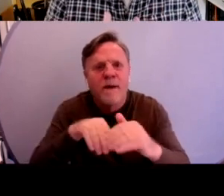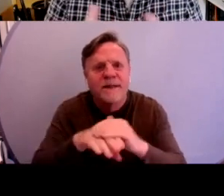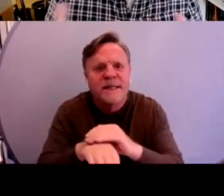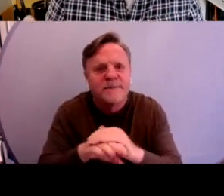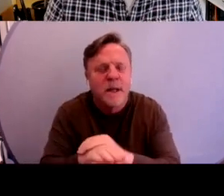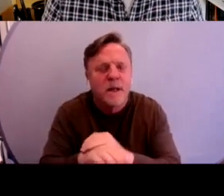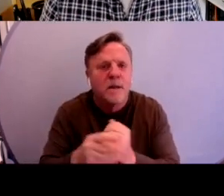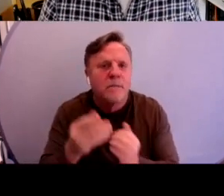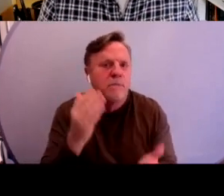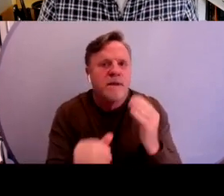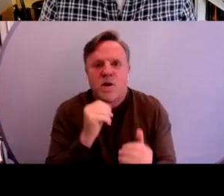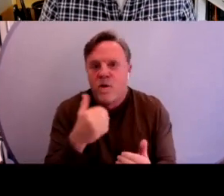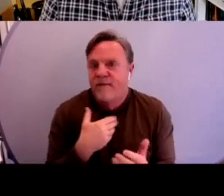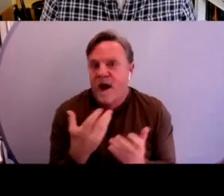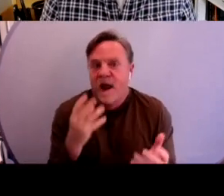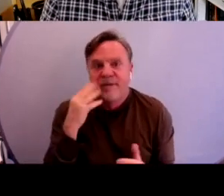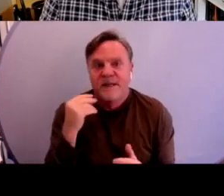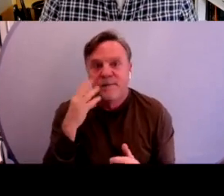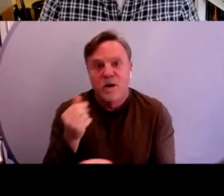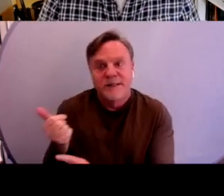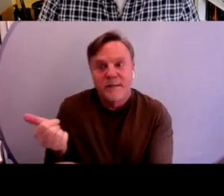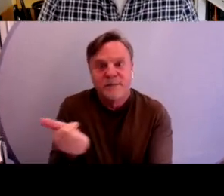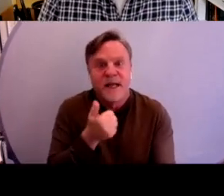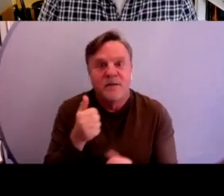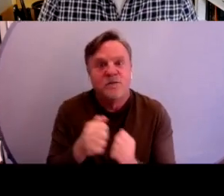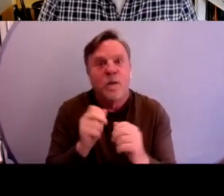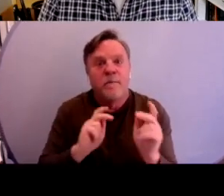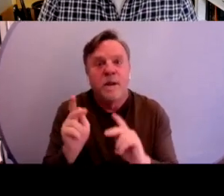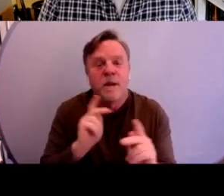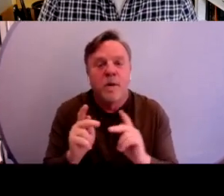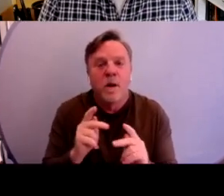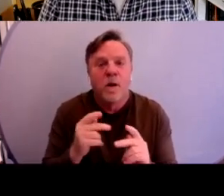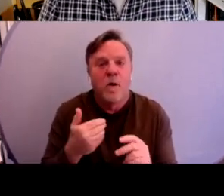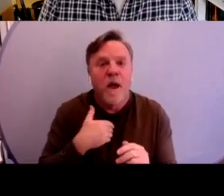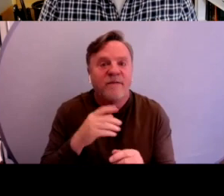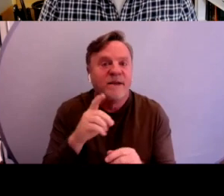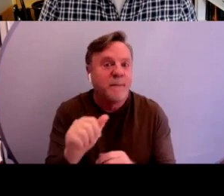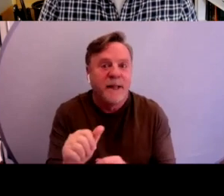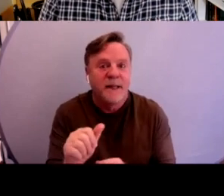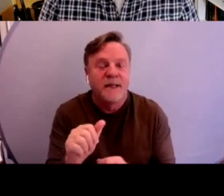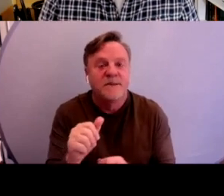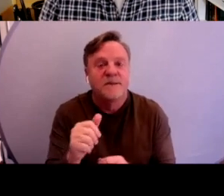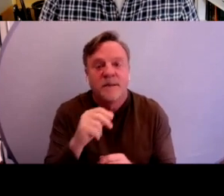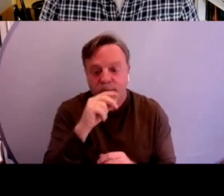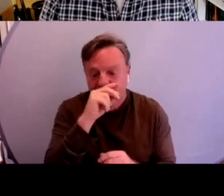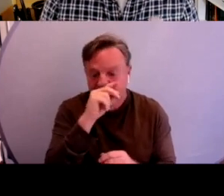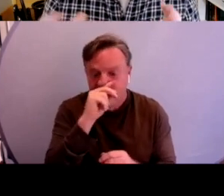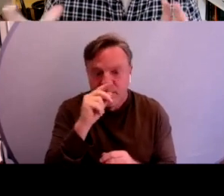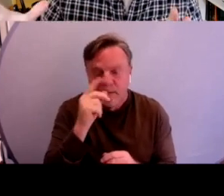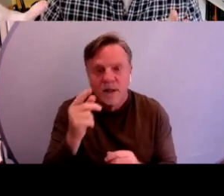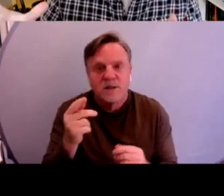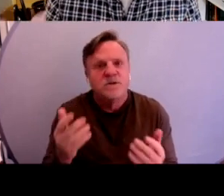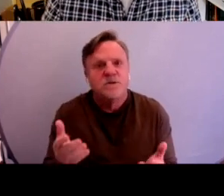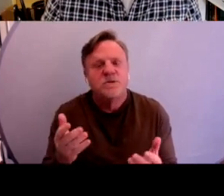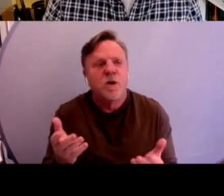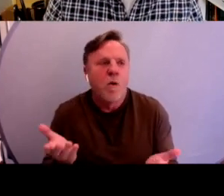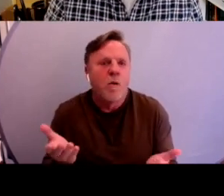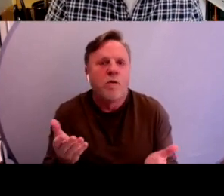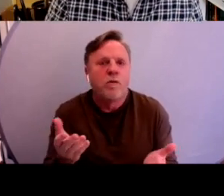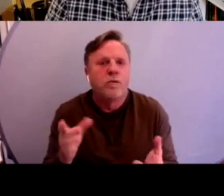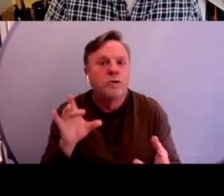Maybe they don't have a lot of experience themselves with people with disabilities. And so kind of